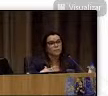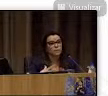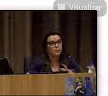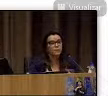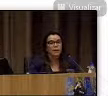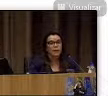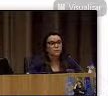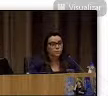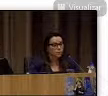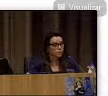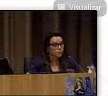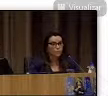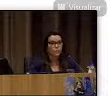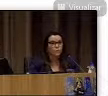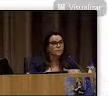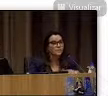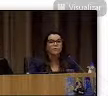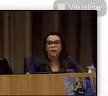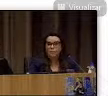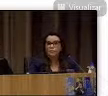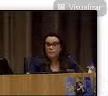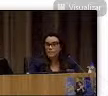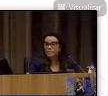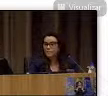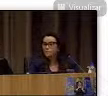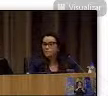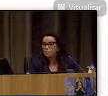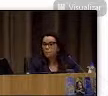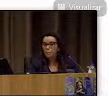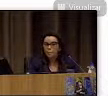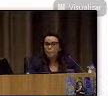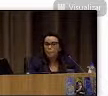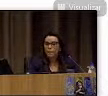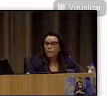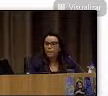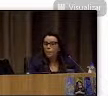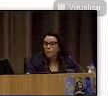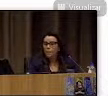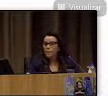we could get to conclusions and save lives.